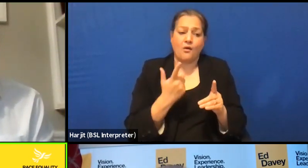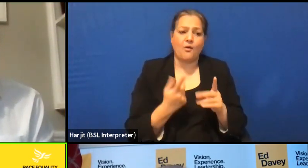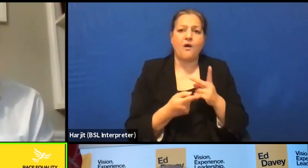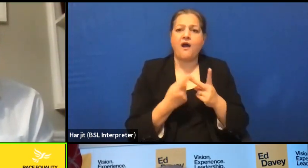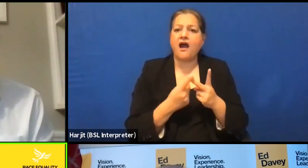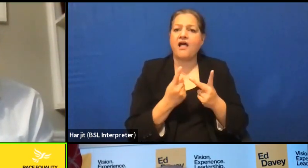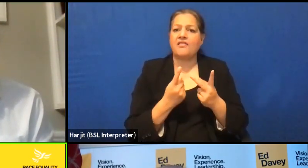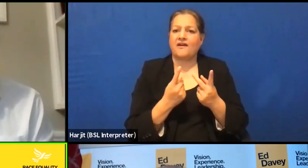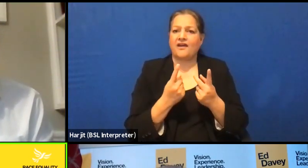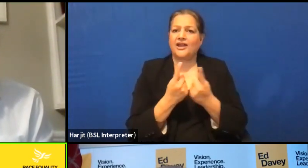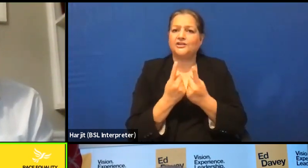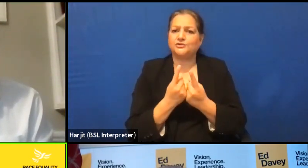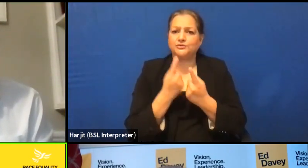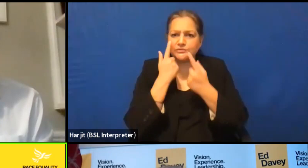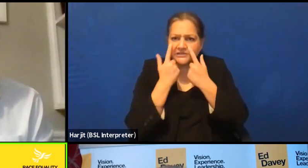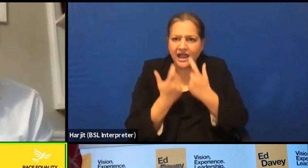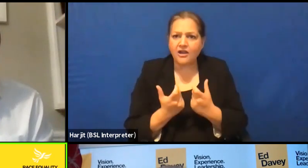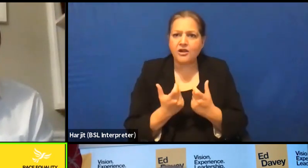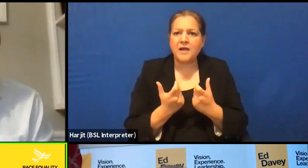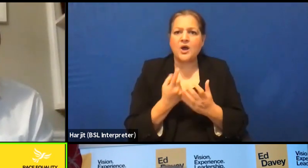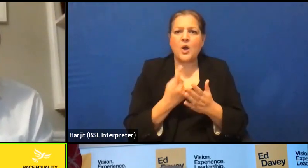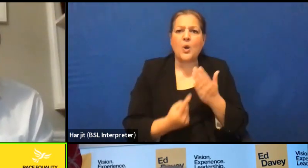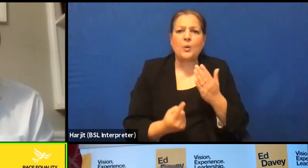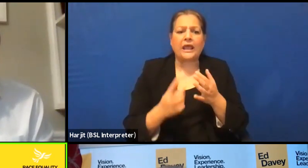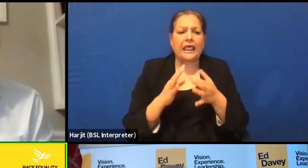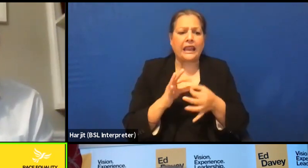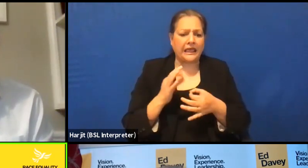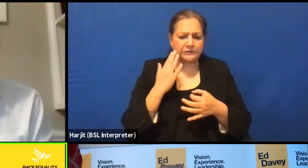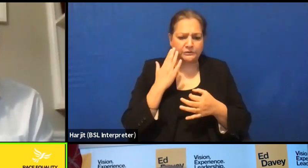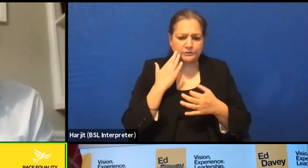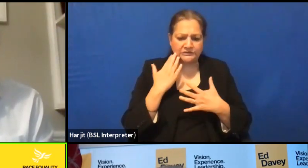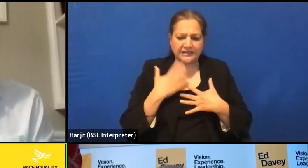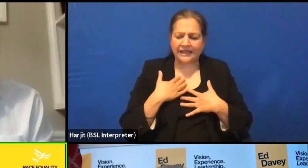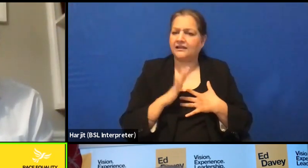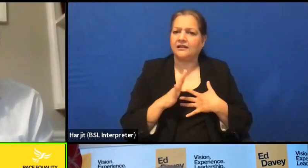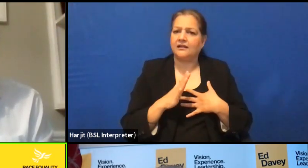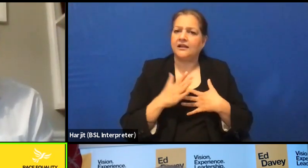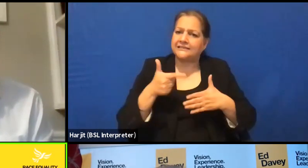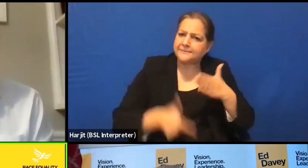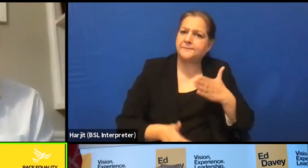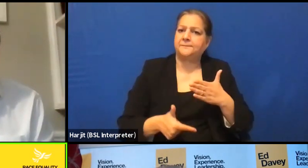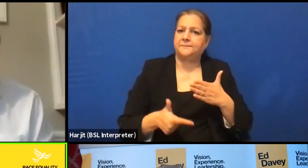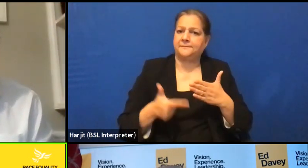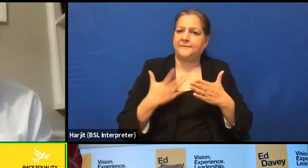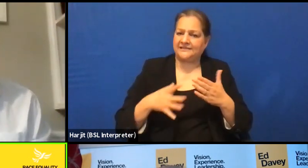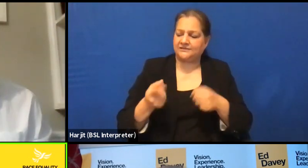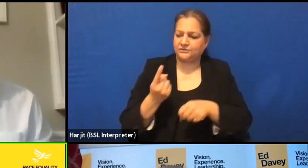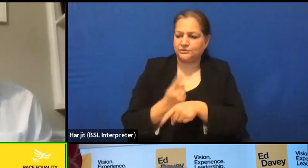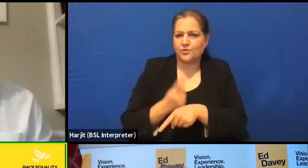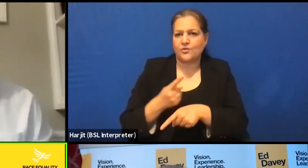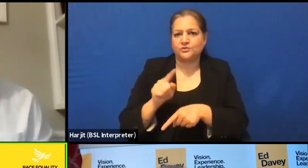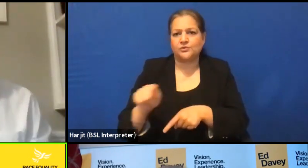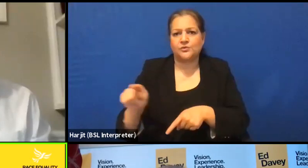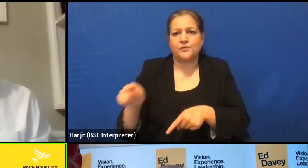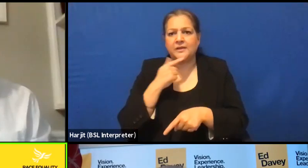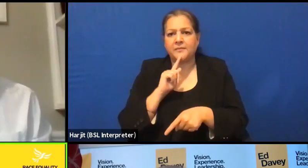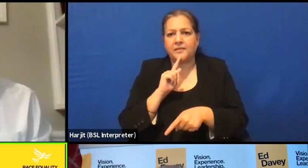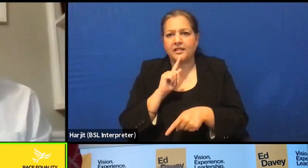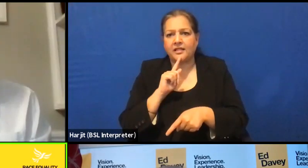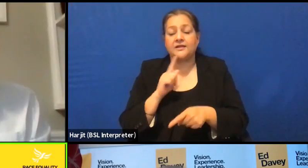skin deep that we should be talking to them about. So let's encourage local parties to do